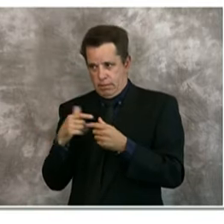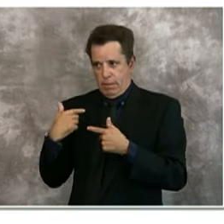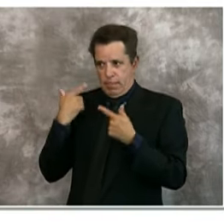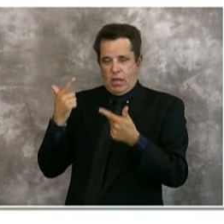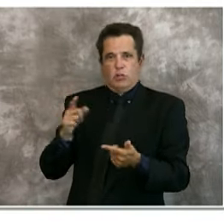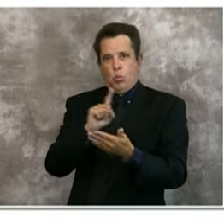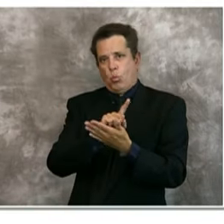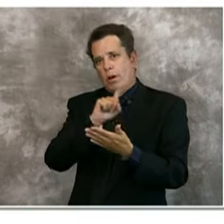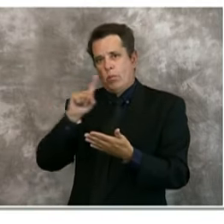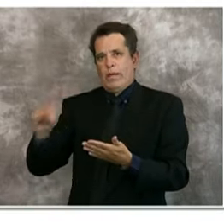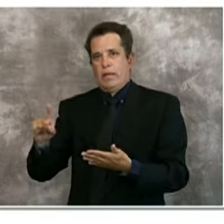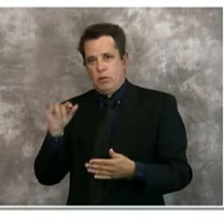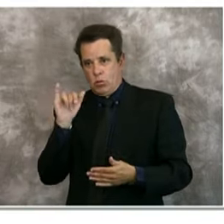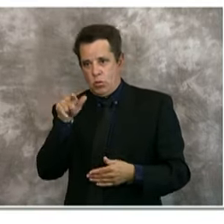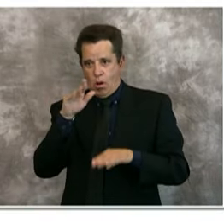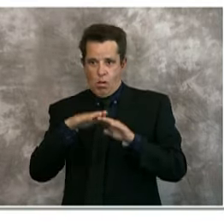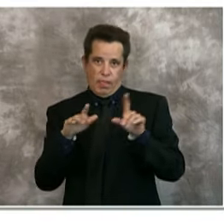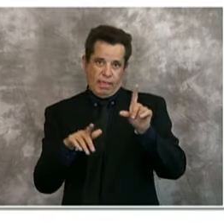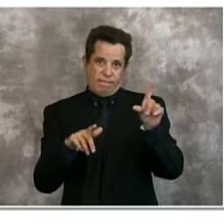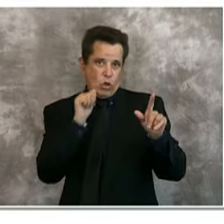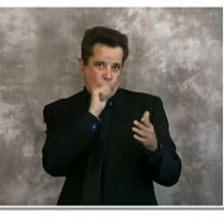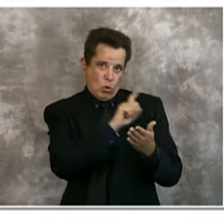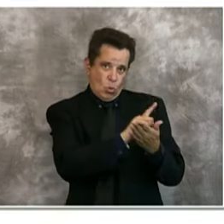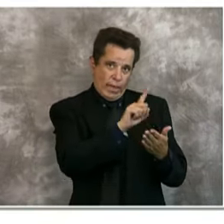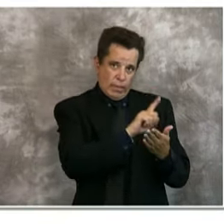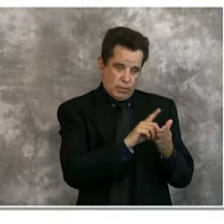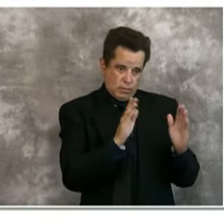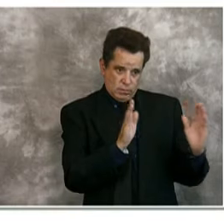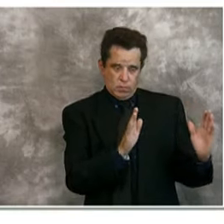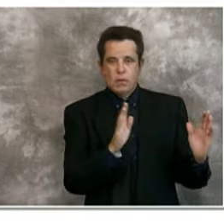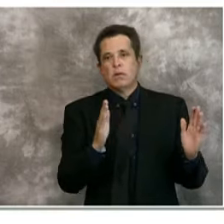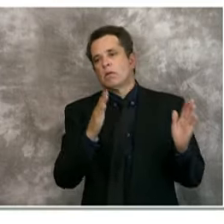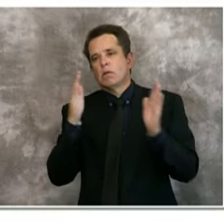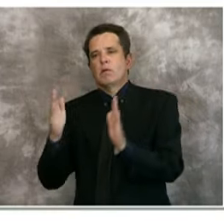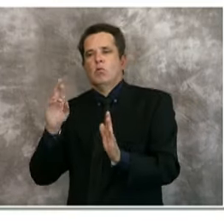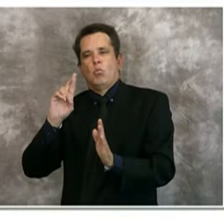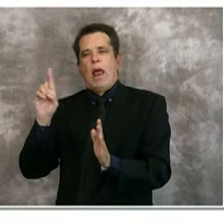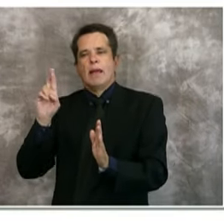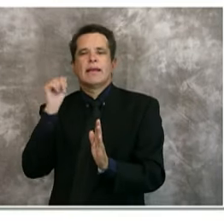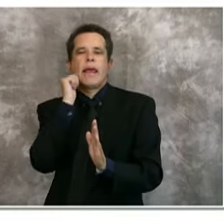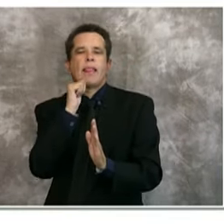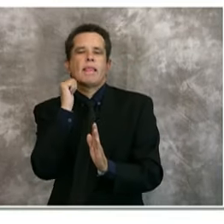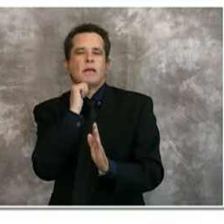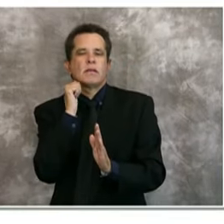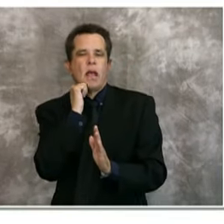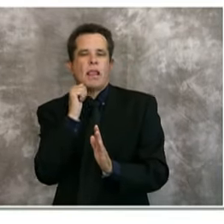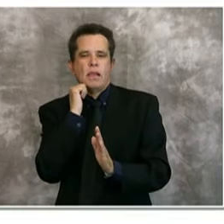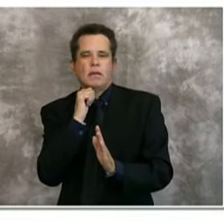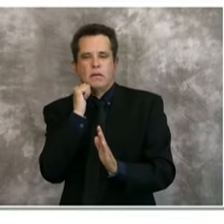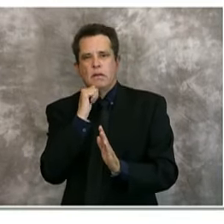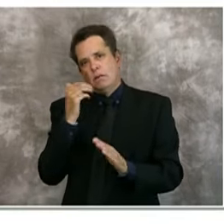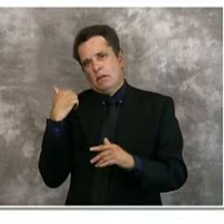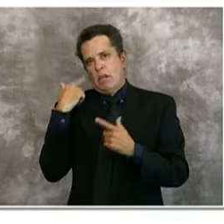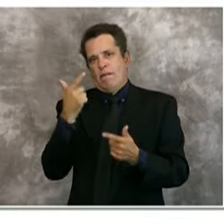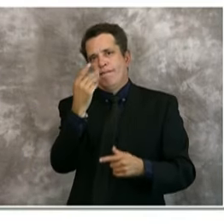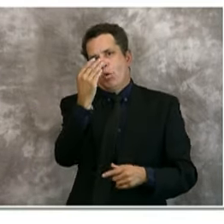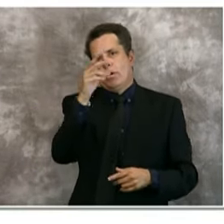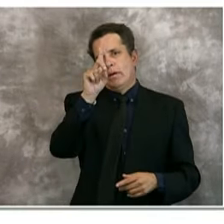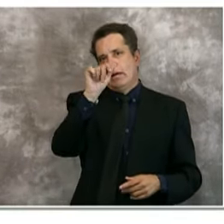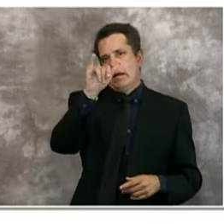the pandemic on the left, and daily statistics on the right for the past 14 days or